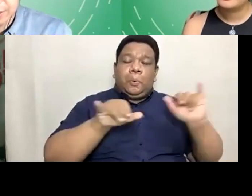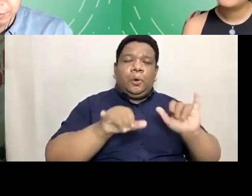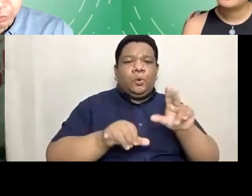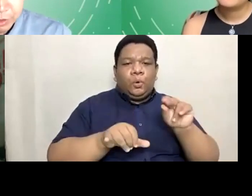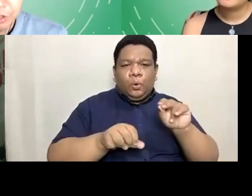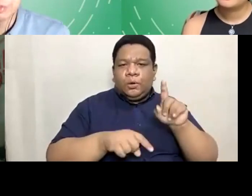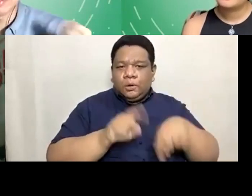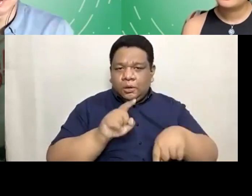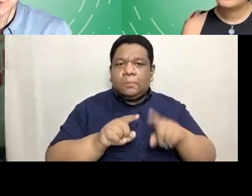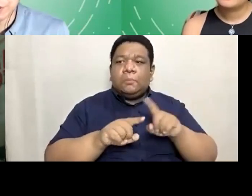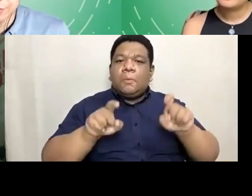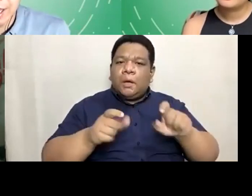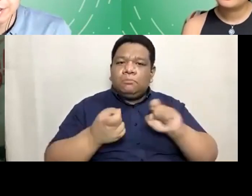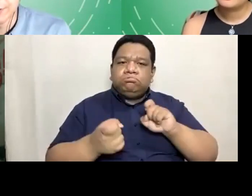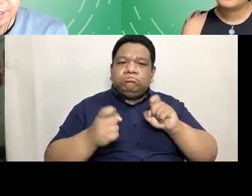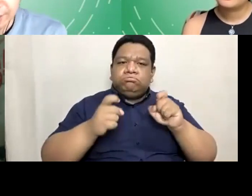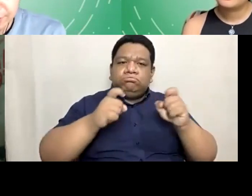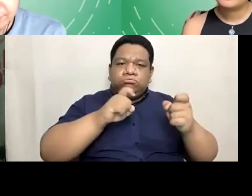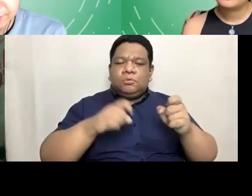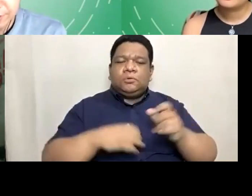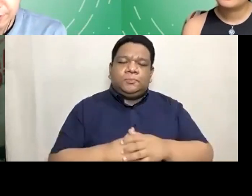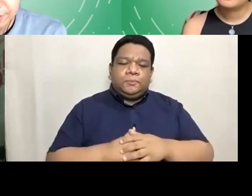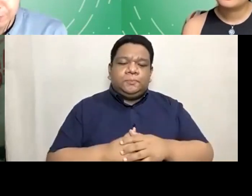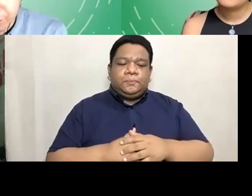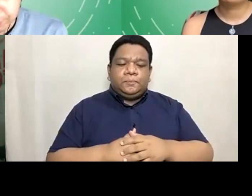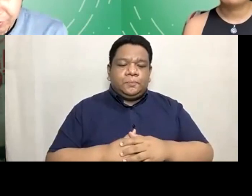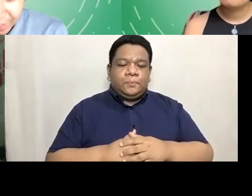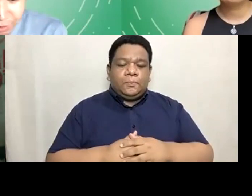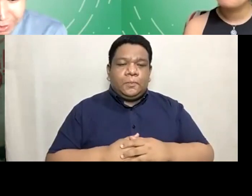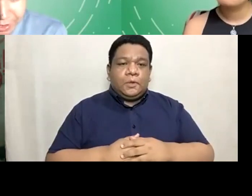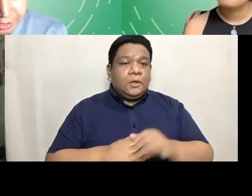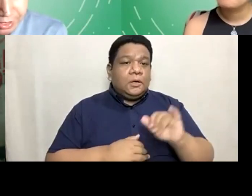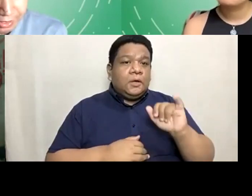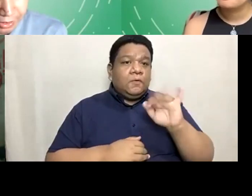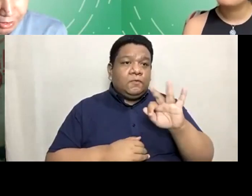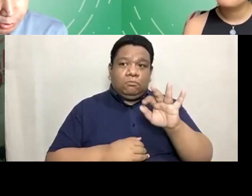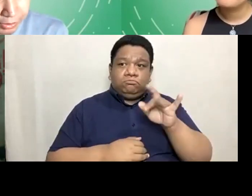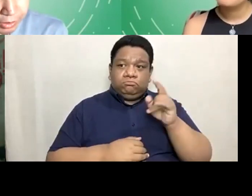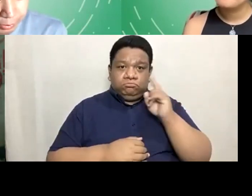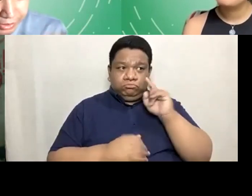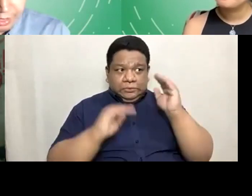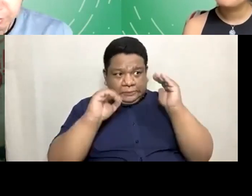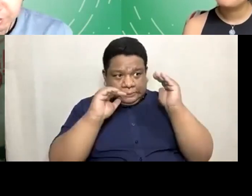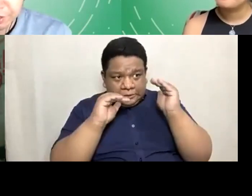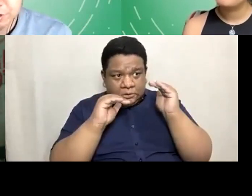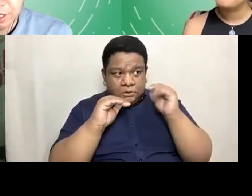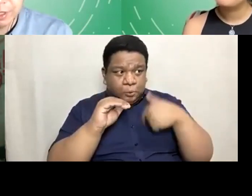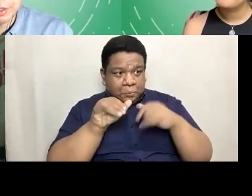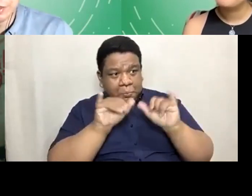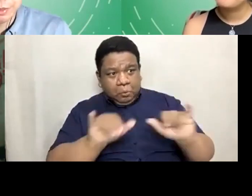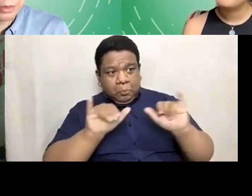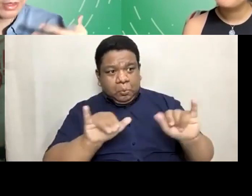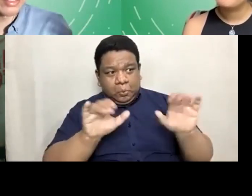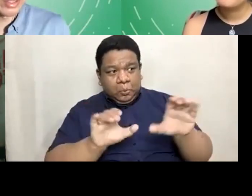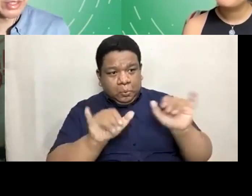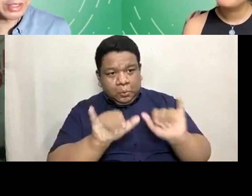tasks, but we must also evolve to solve higher level tasks. If the expectation is that we stick to a single job and we